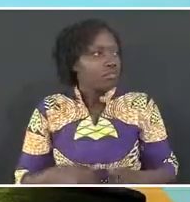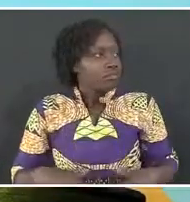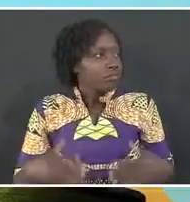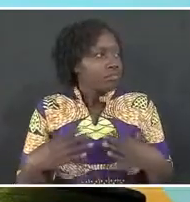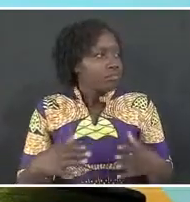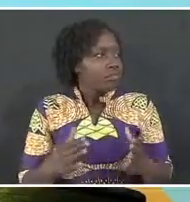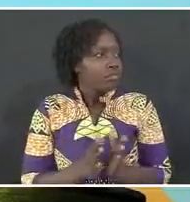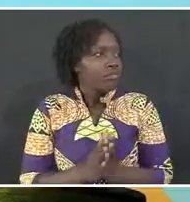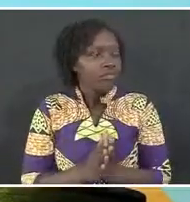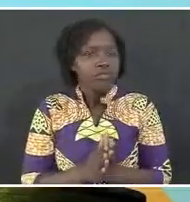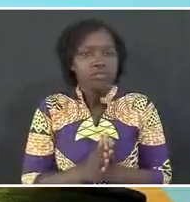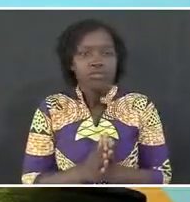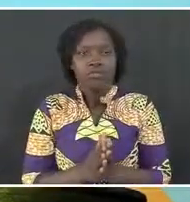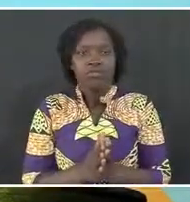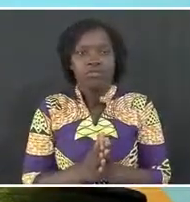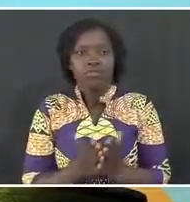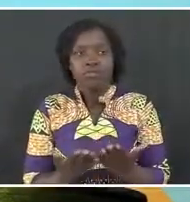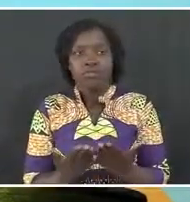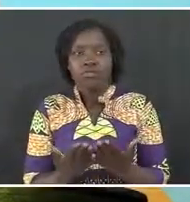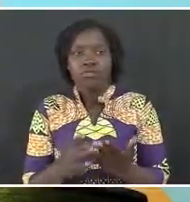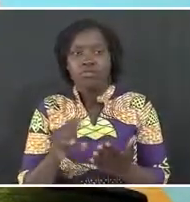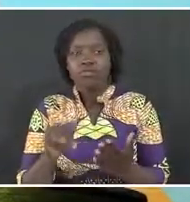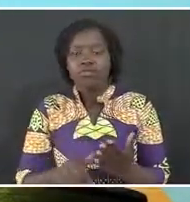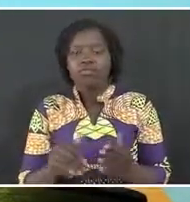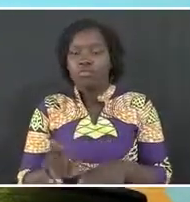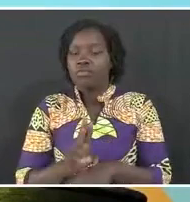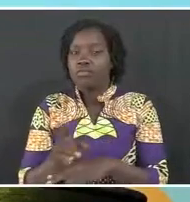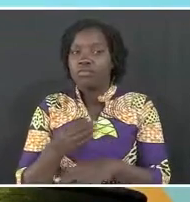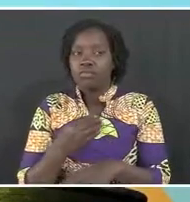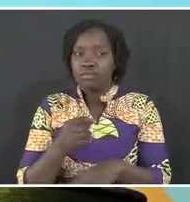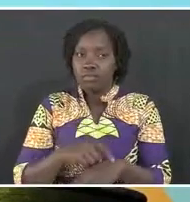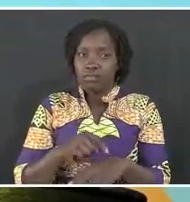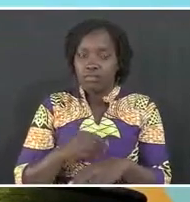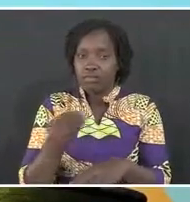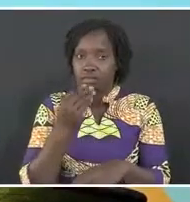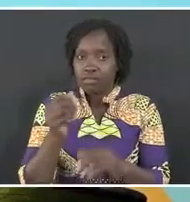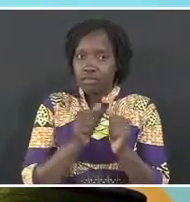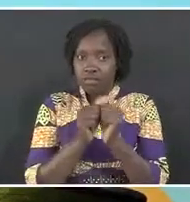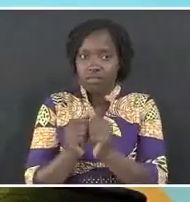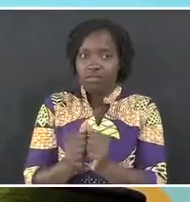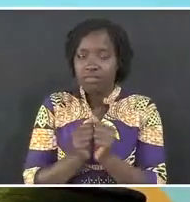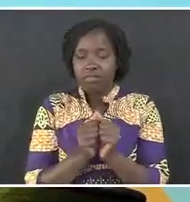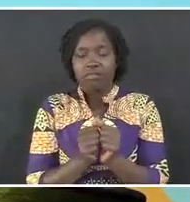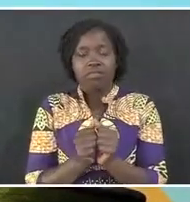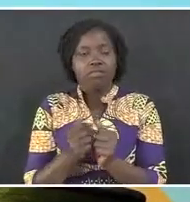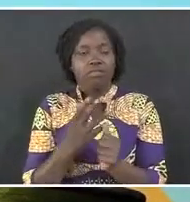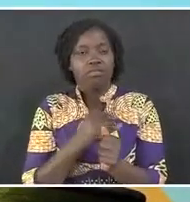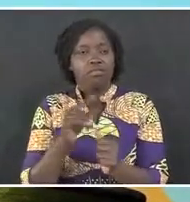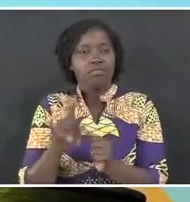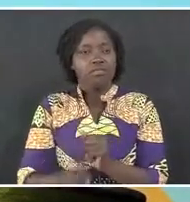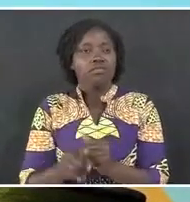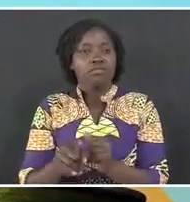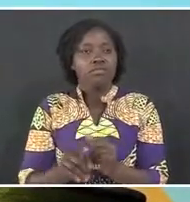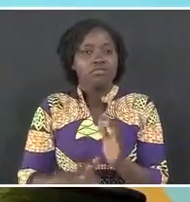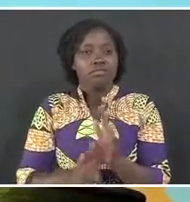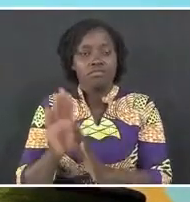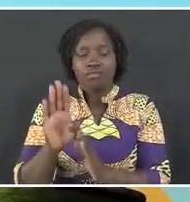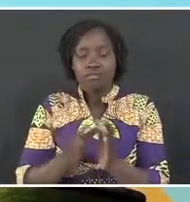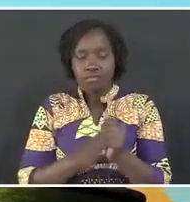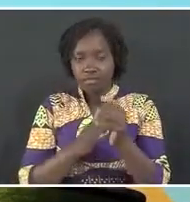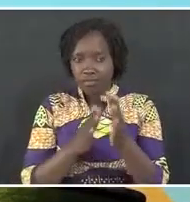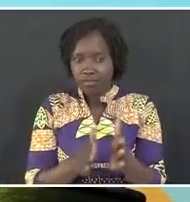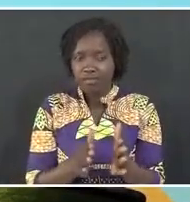call it swallowship. We must spend time to eat together. And we must develop